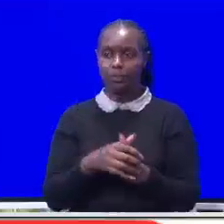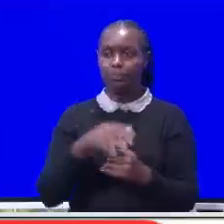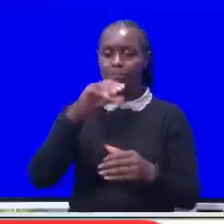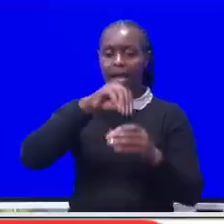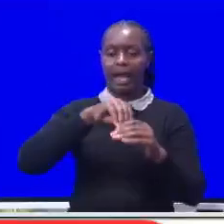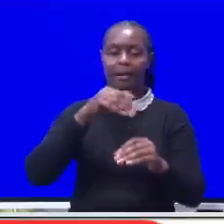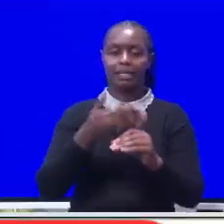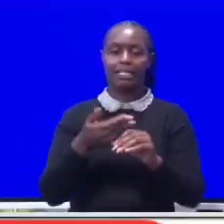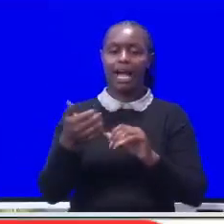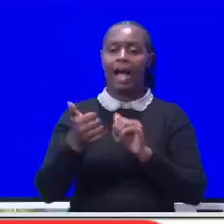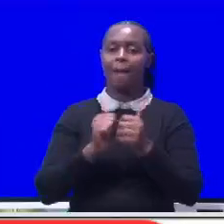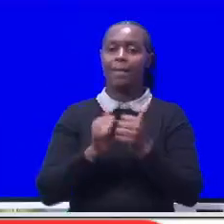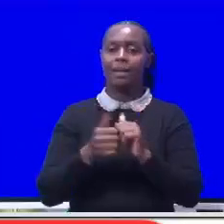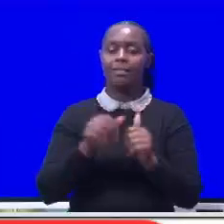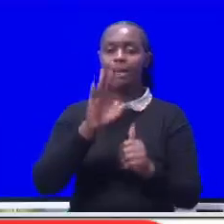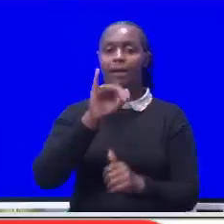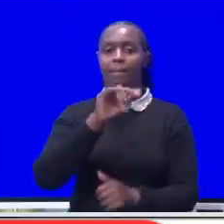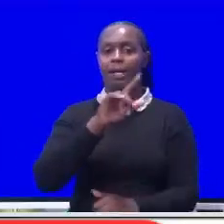Amendment Bill